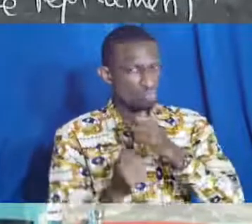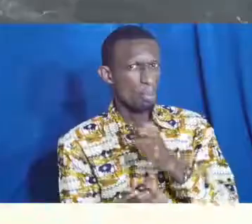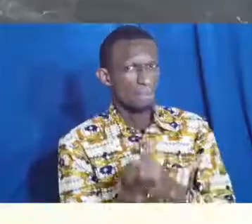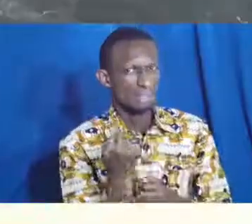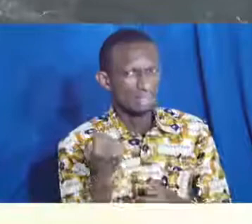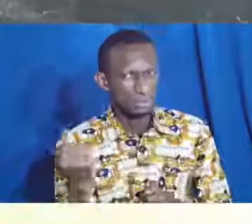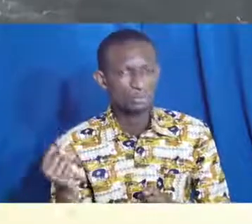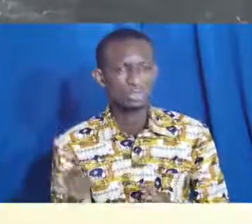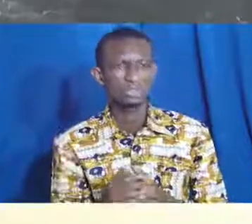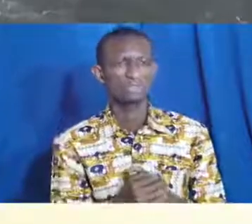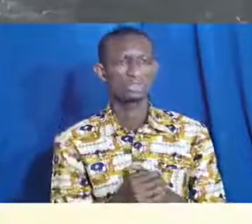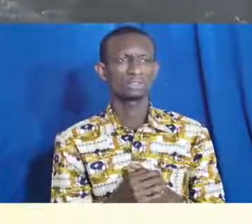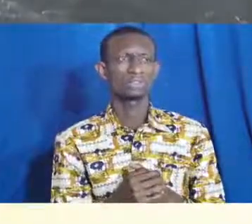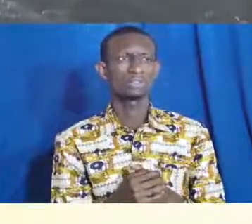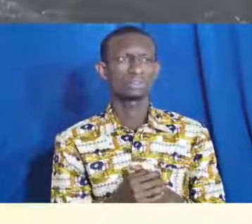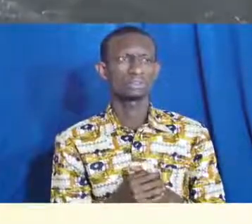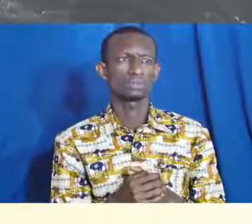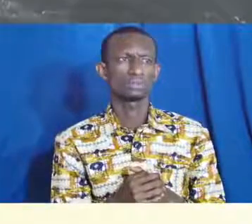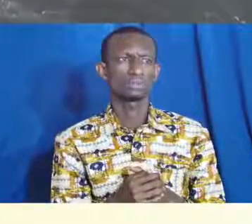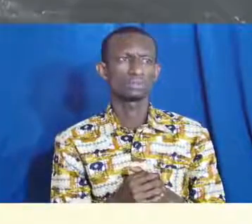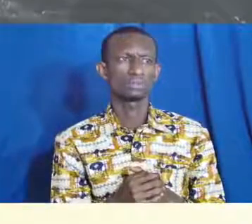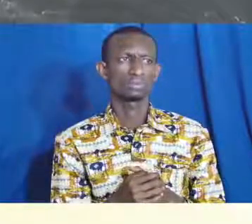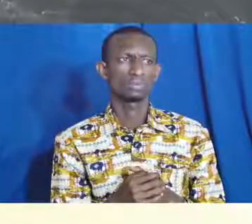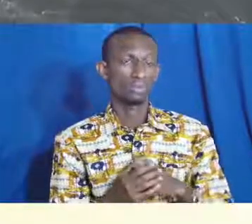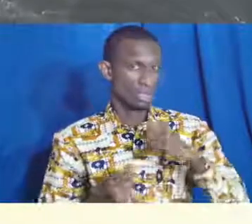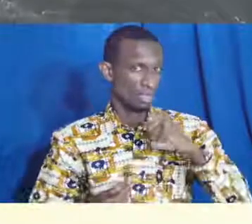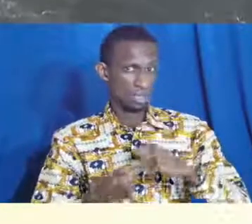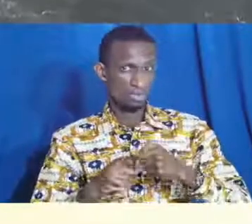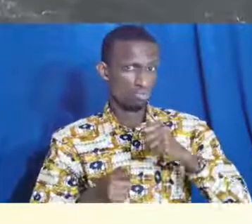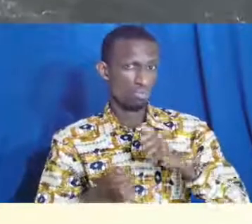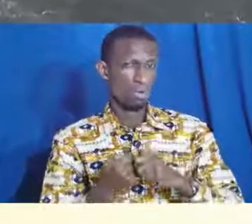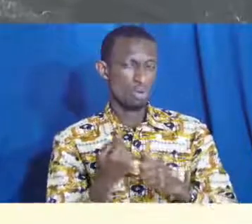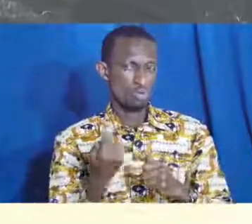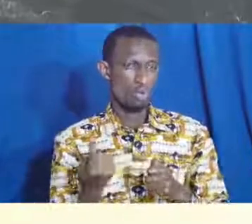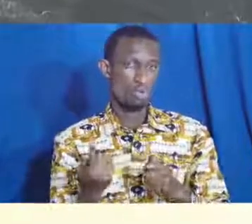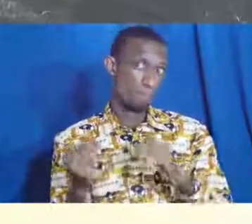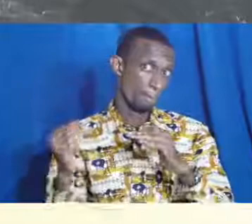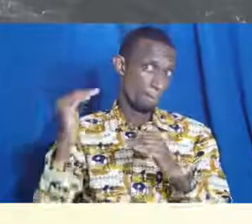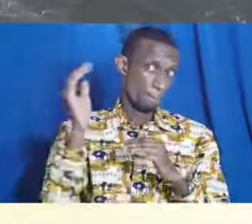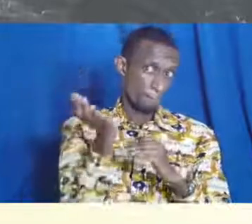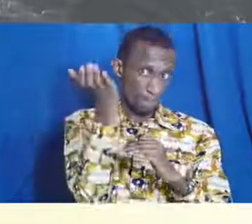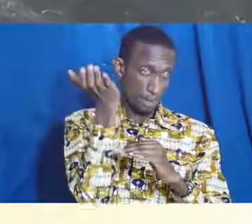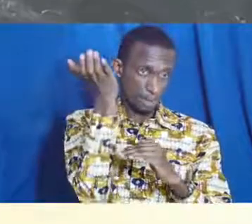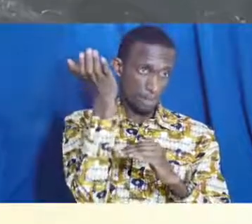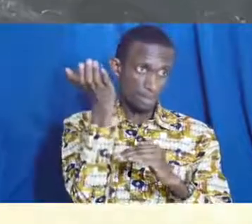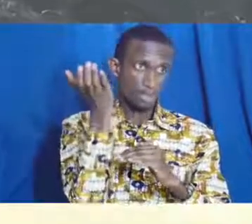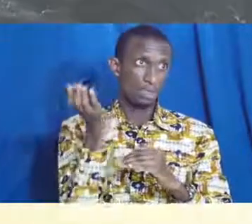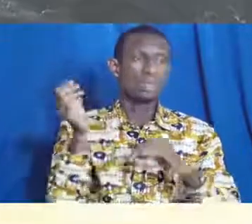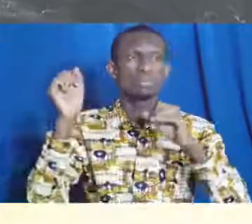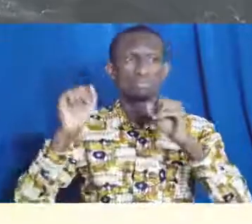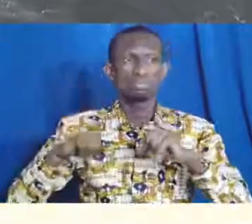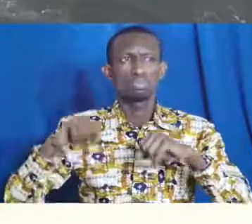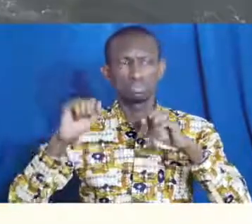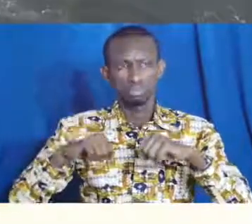is, any metal above this hydrogen can displace it from